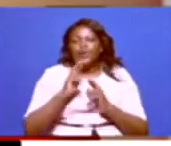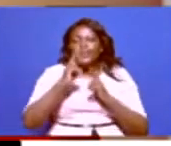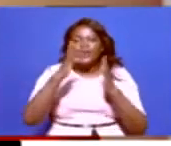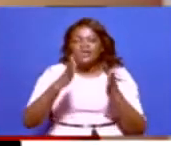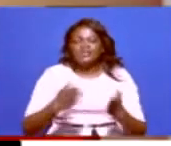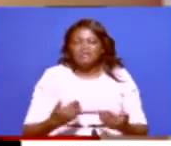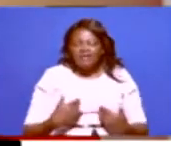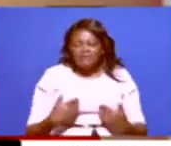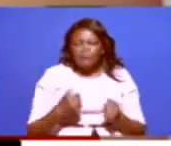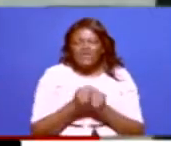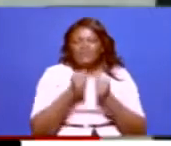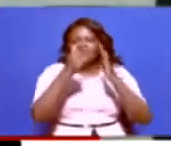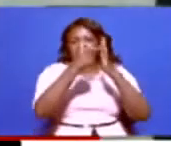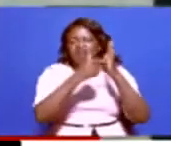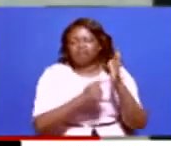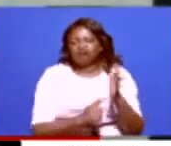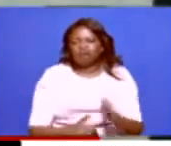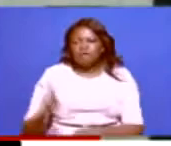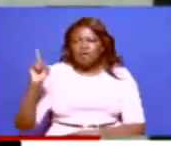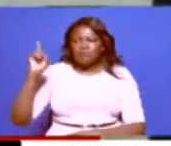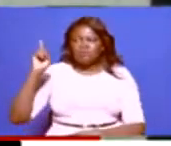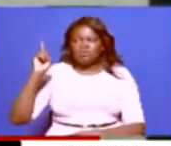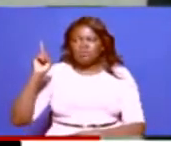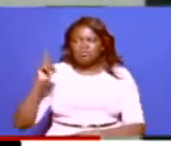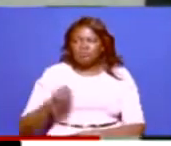with the details.